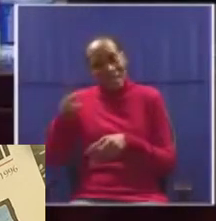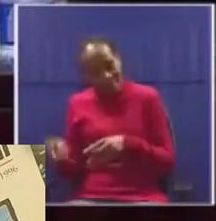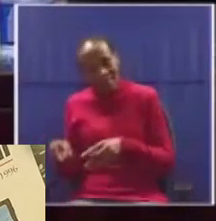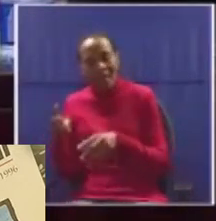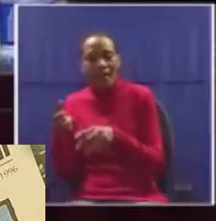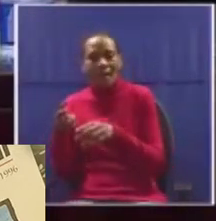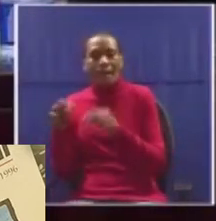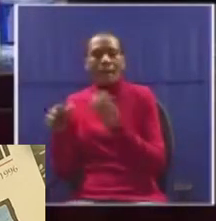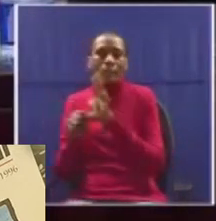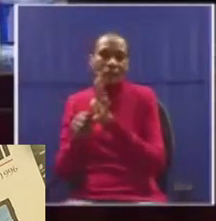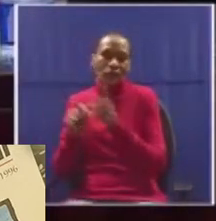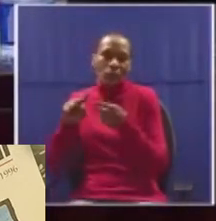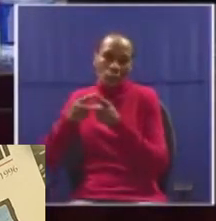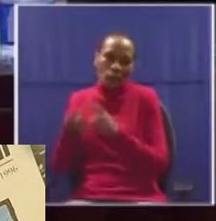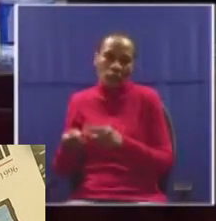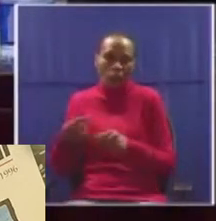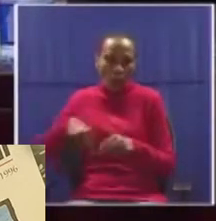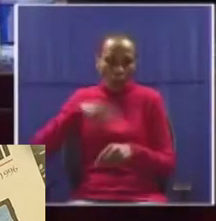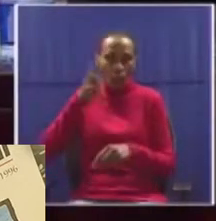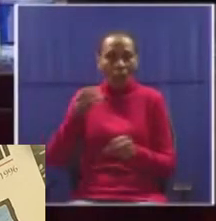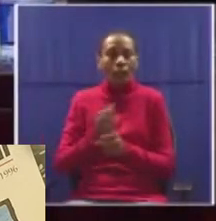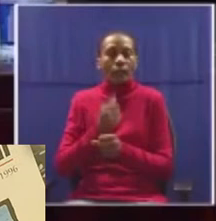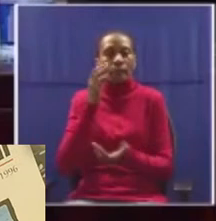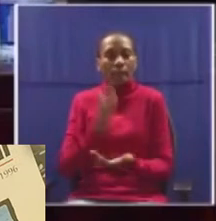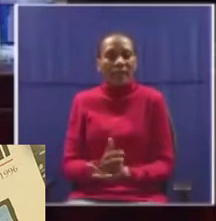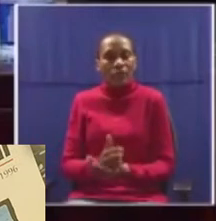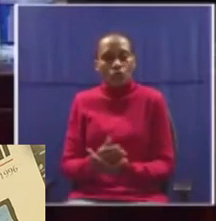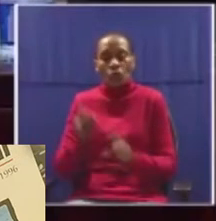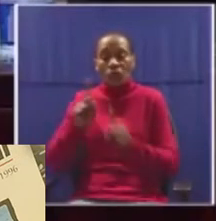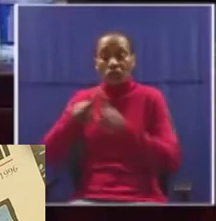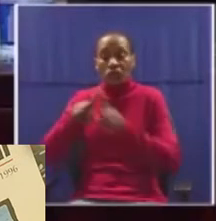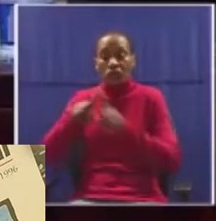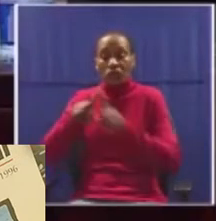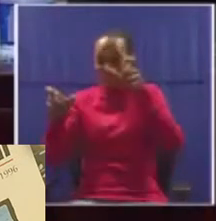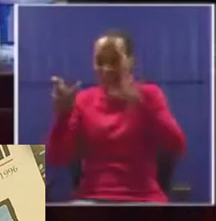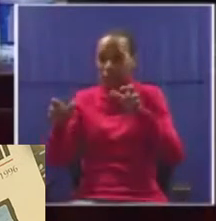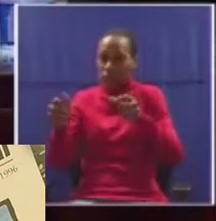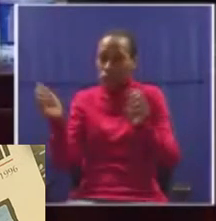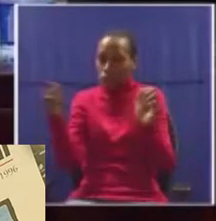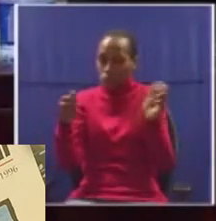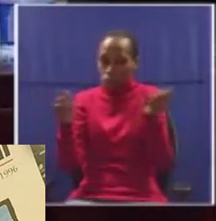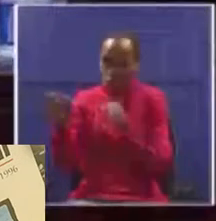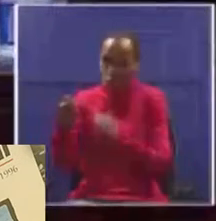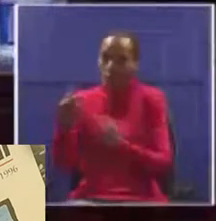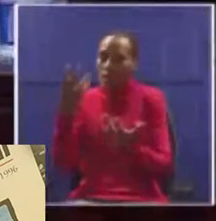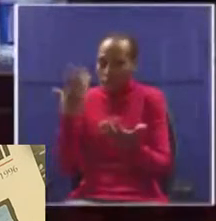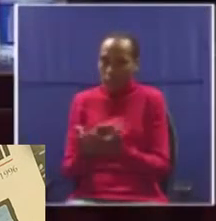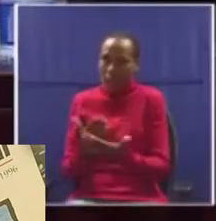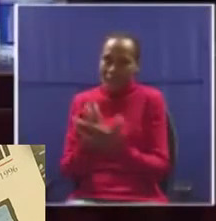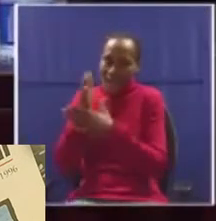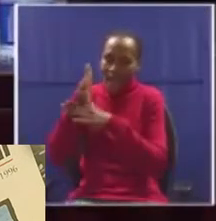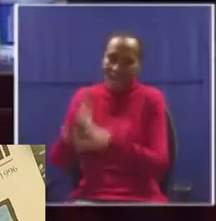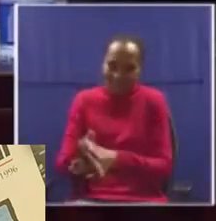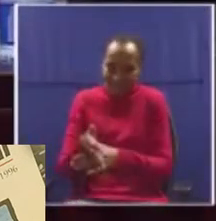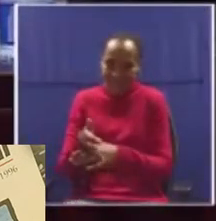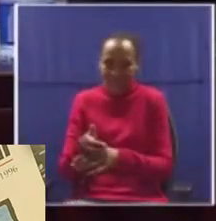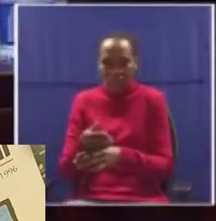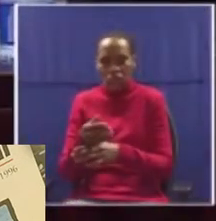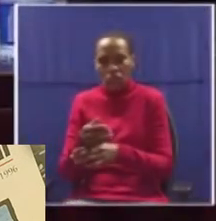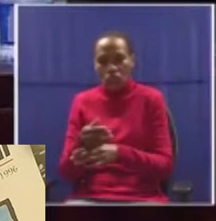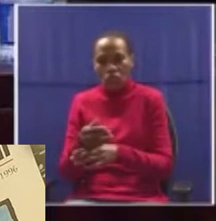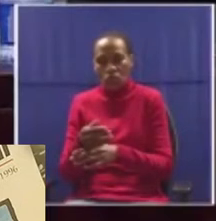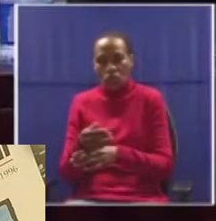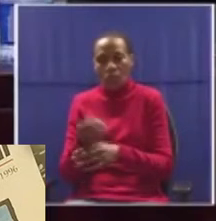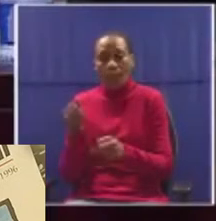and ensuring that competent authorities have timely access to accurate and up-to-date